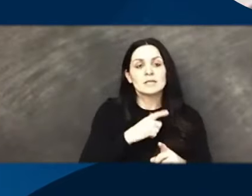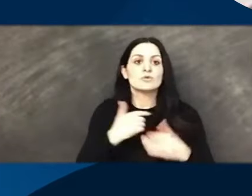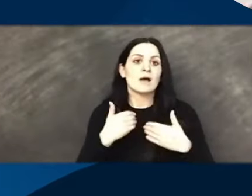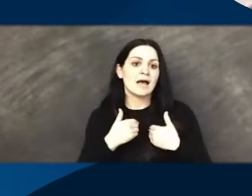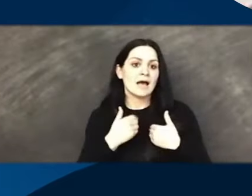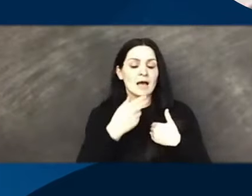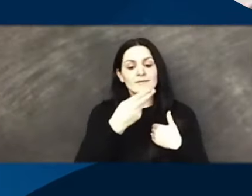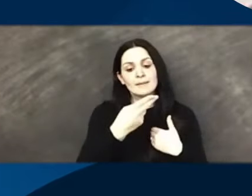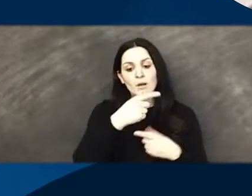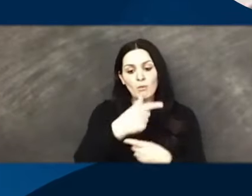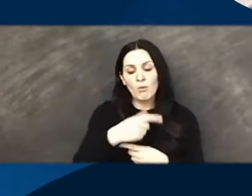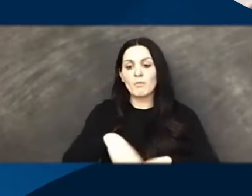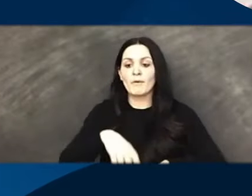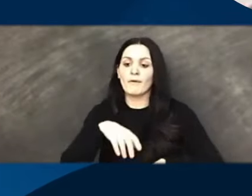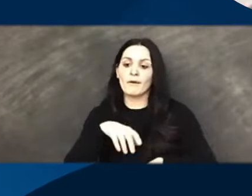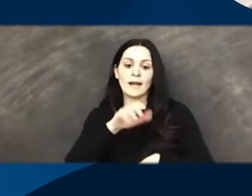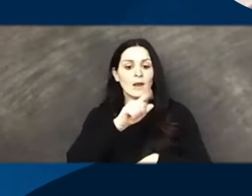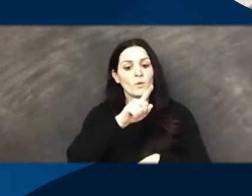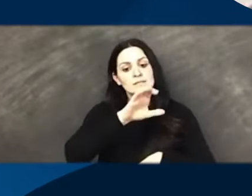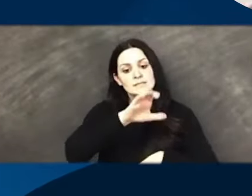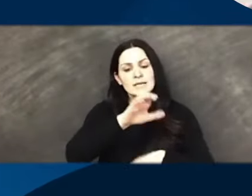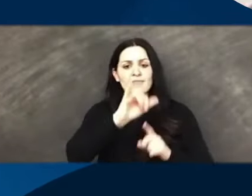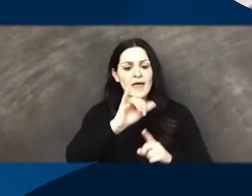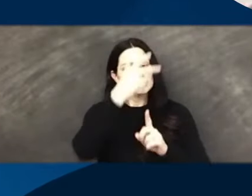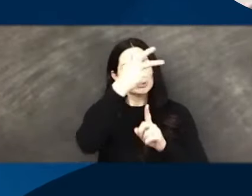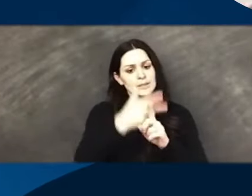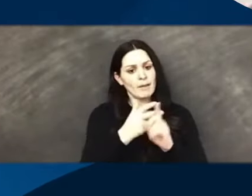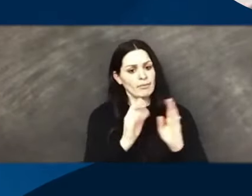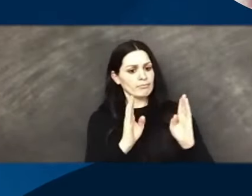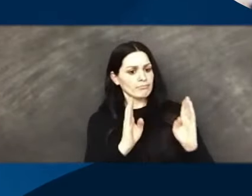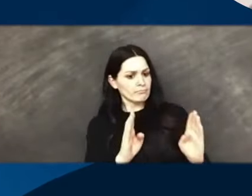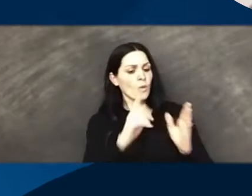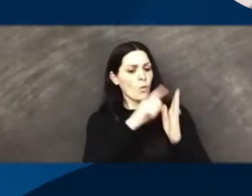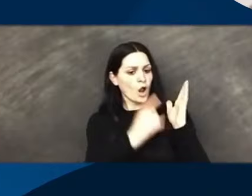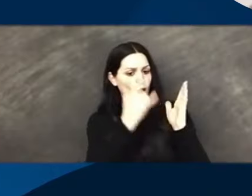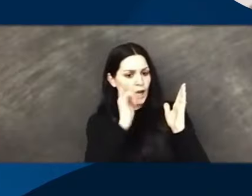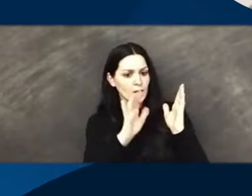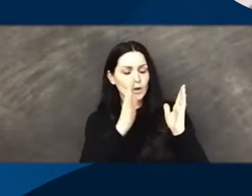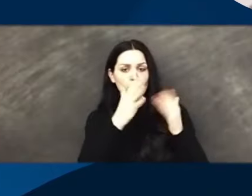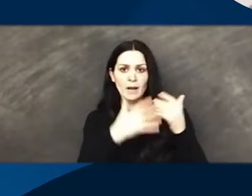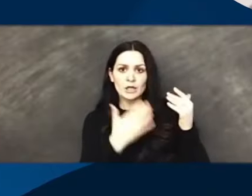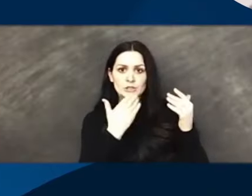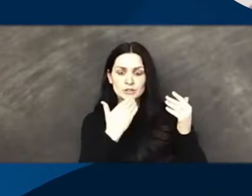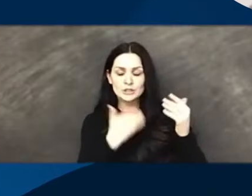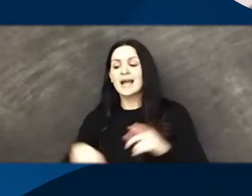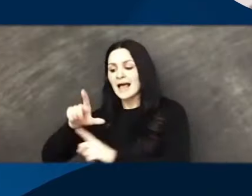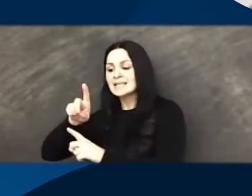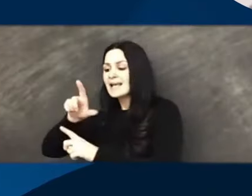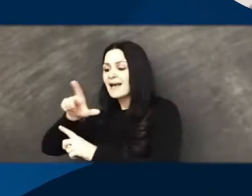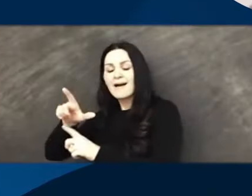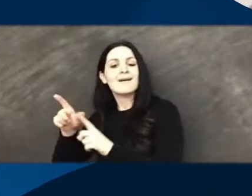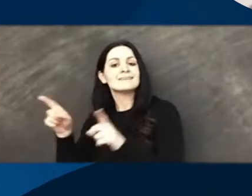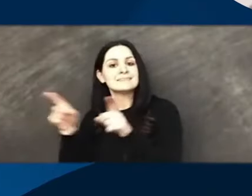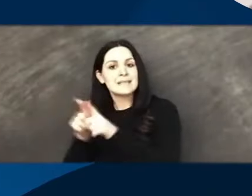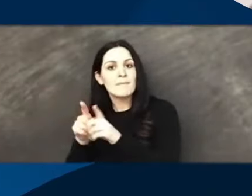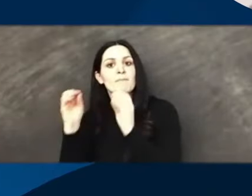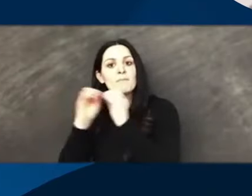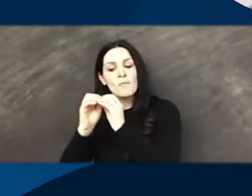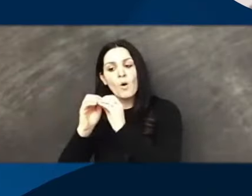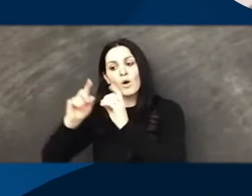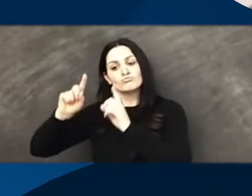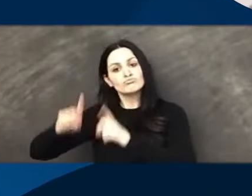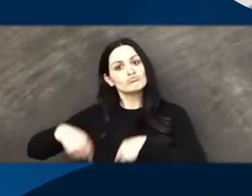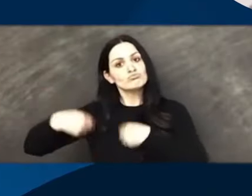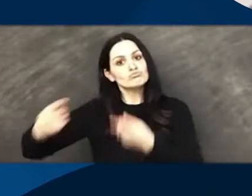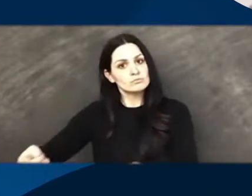marker of where your blood sugar has been. That's how I think about LDL. It's kind of like a longer kind of look at where cholesterol